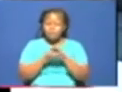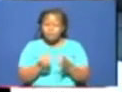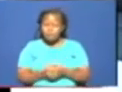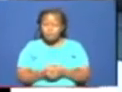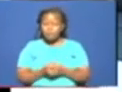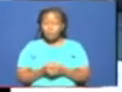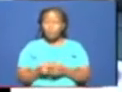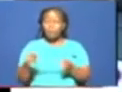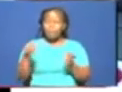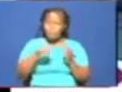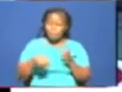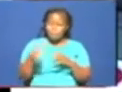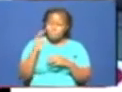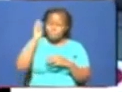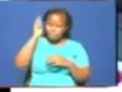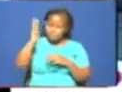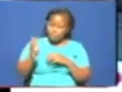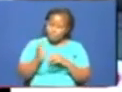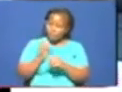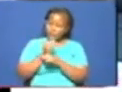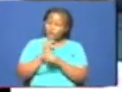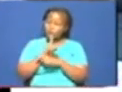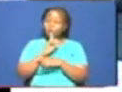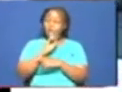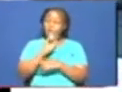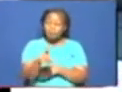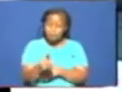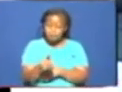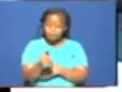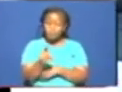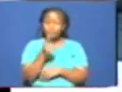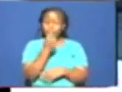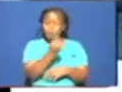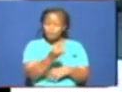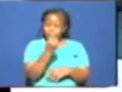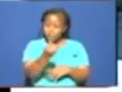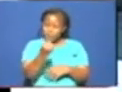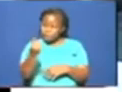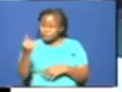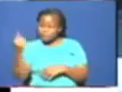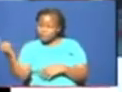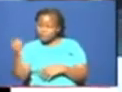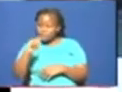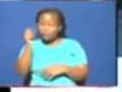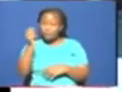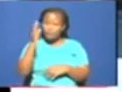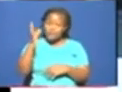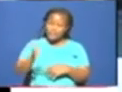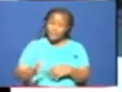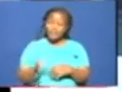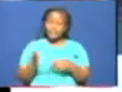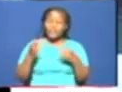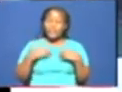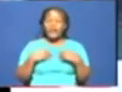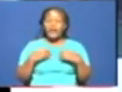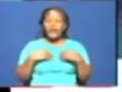We will ensure that each and every Kenyan has a